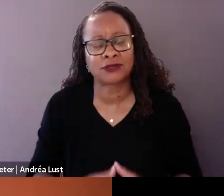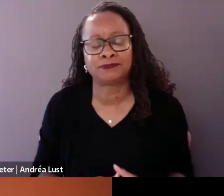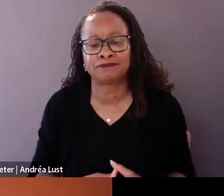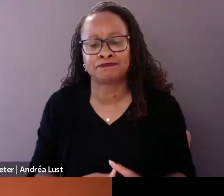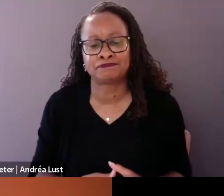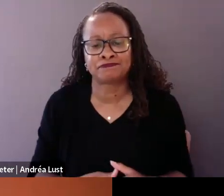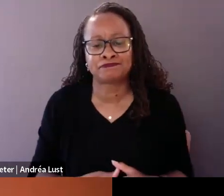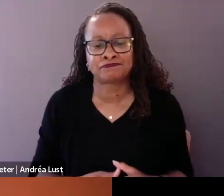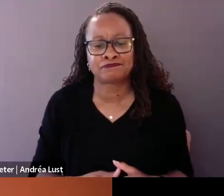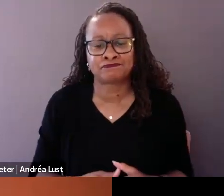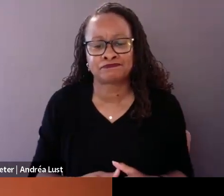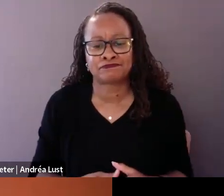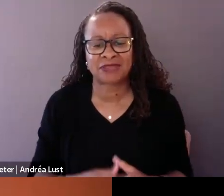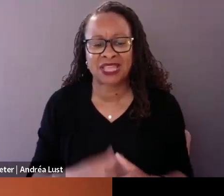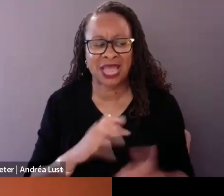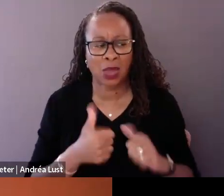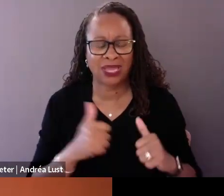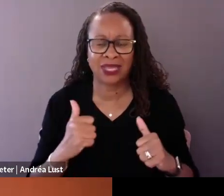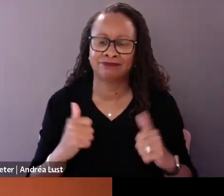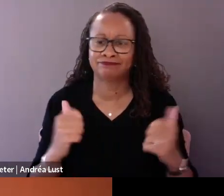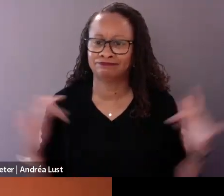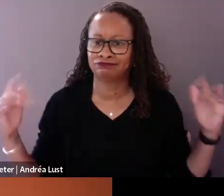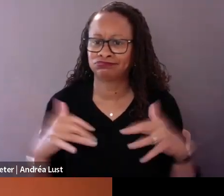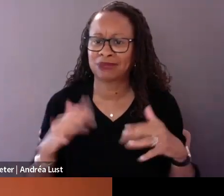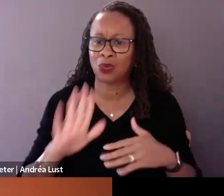he assembled what he called his army.